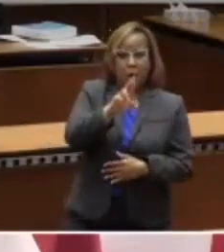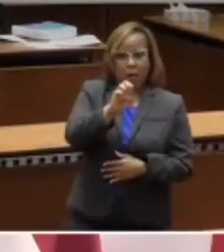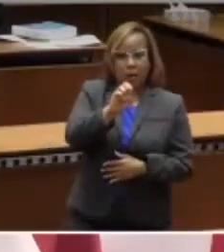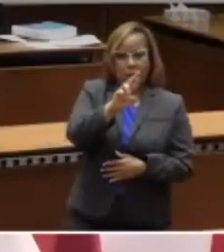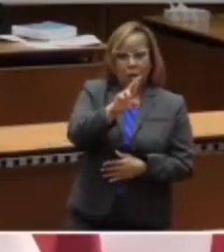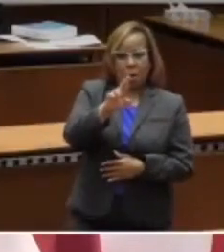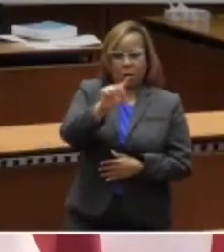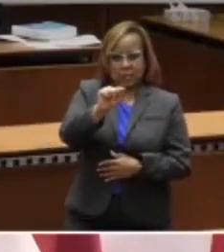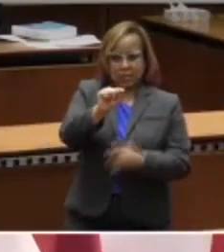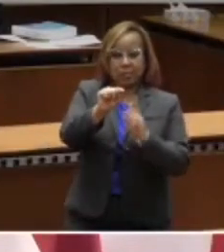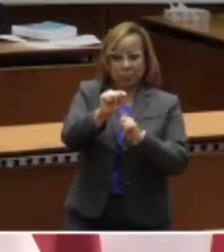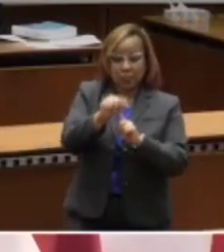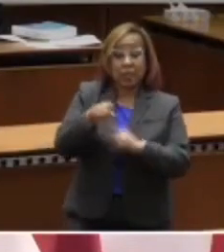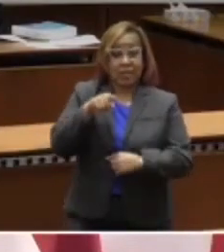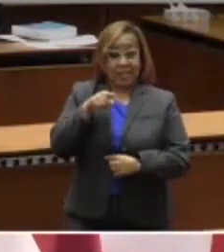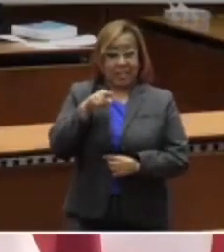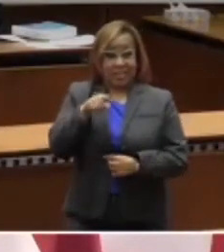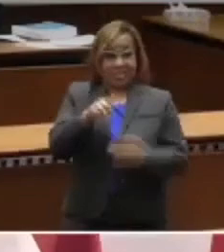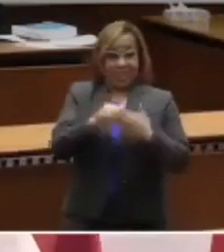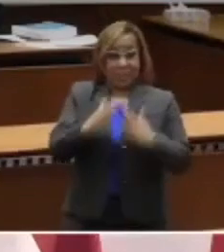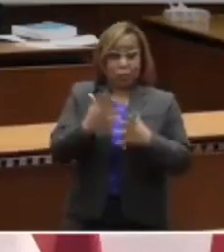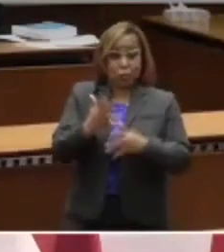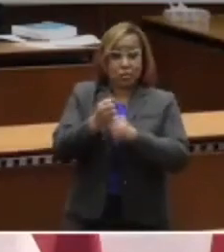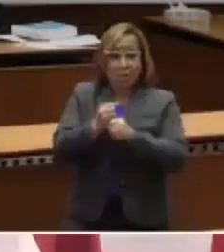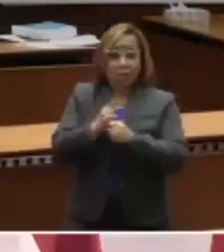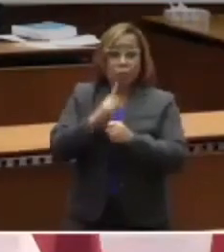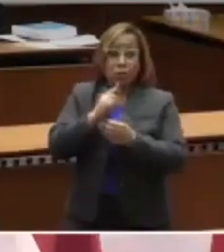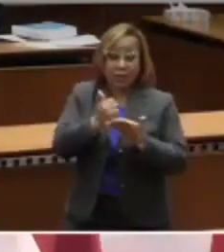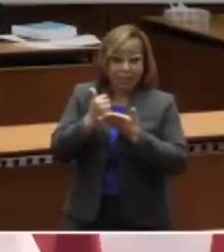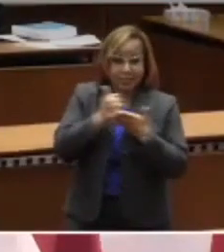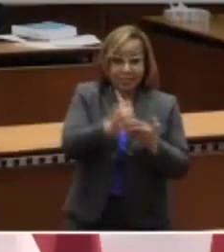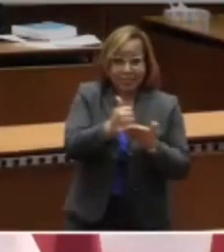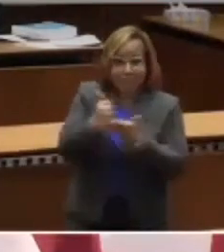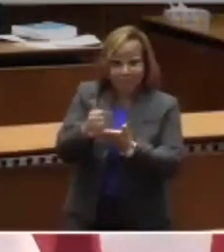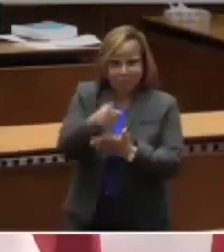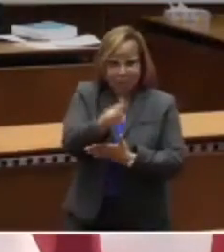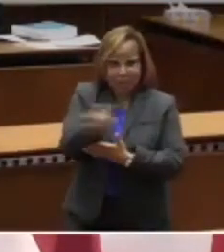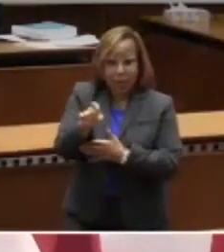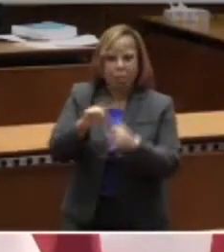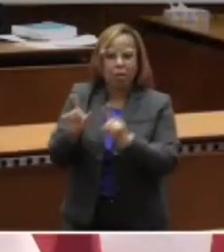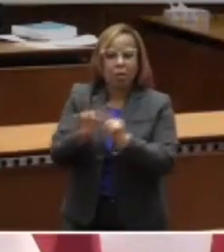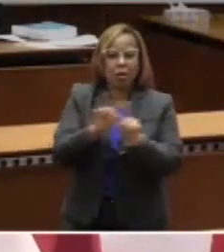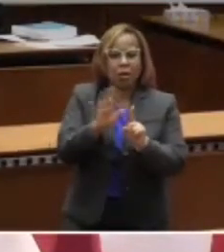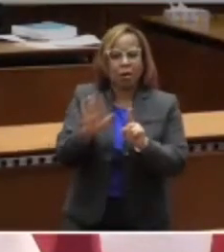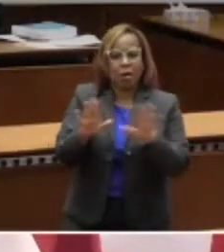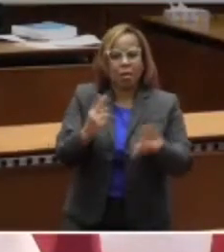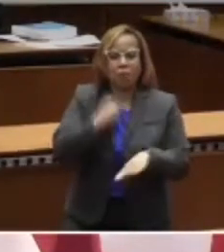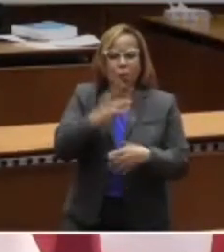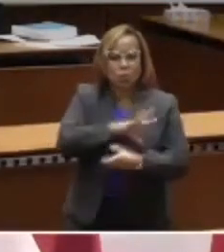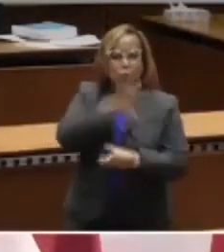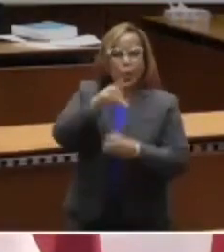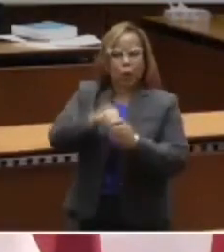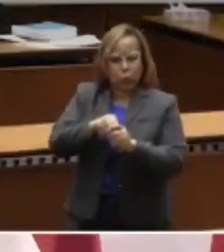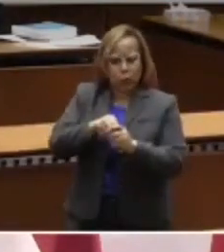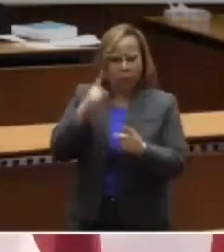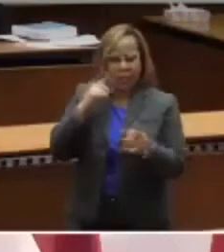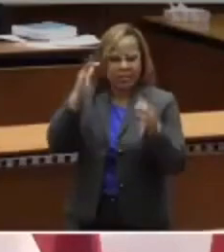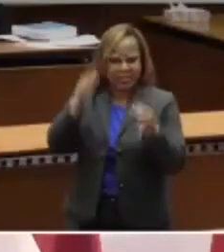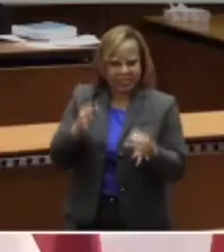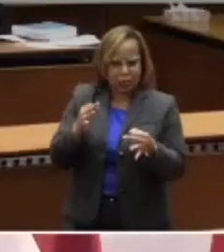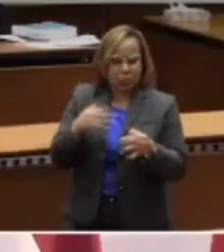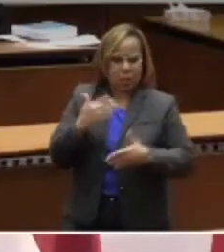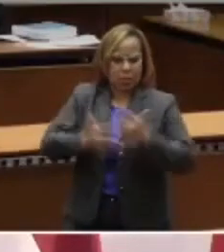RERRT, ensuring that leaders not only received the assistance they needed, but that their voices were included in